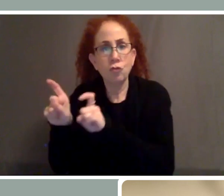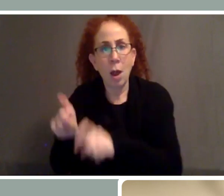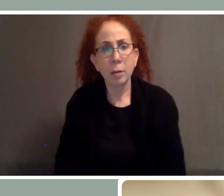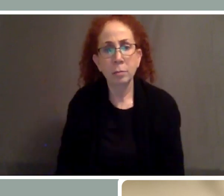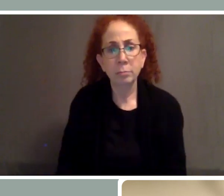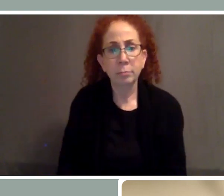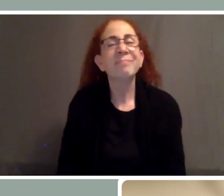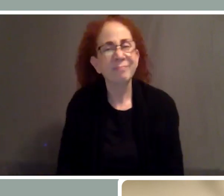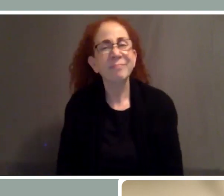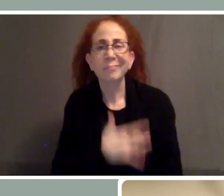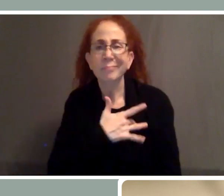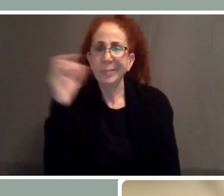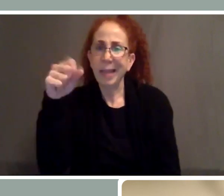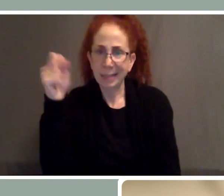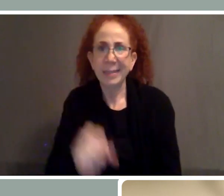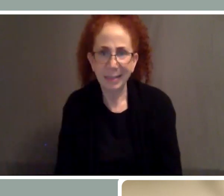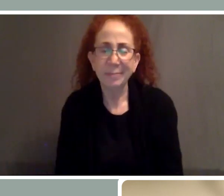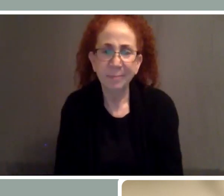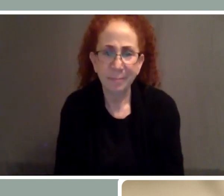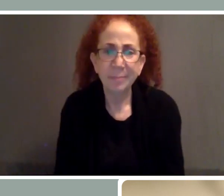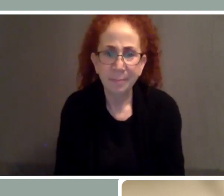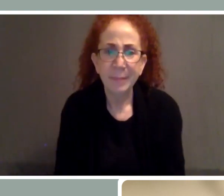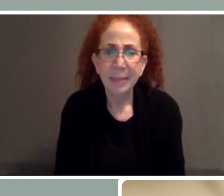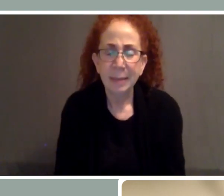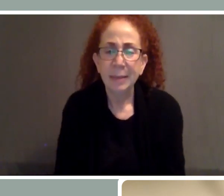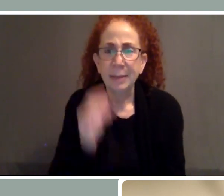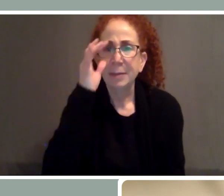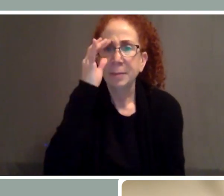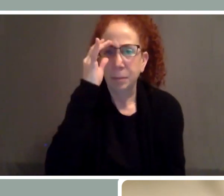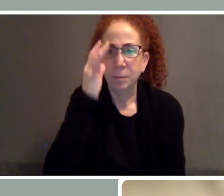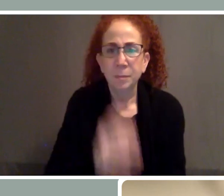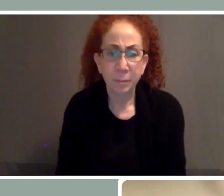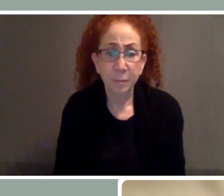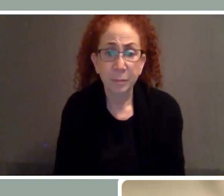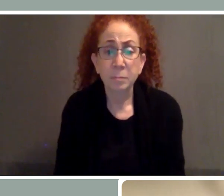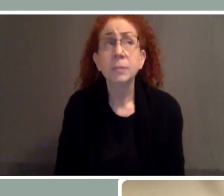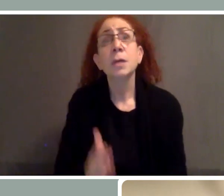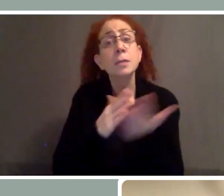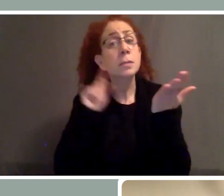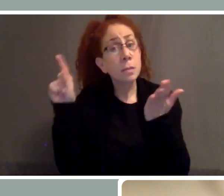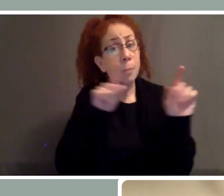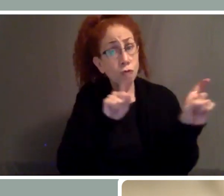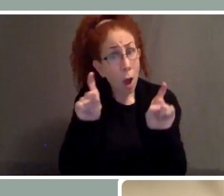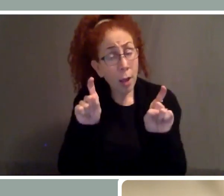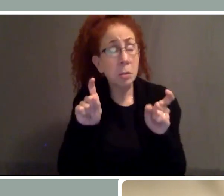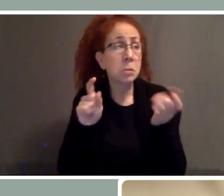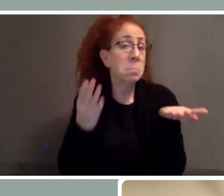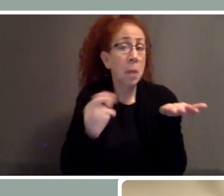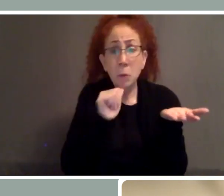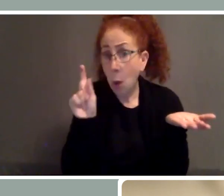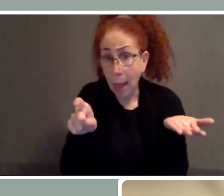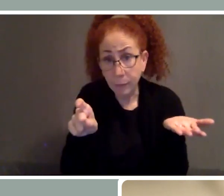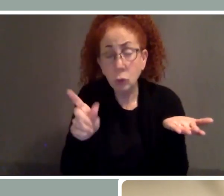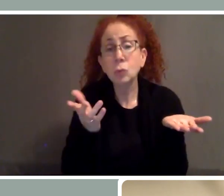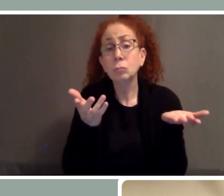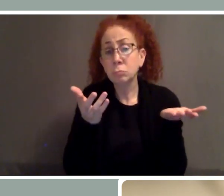Typically, the answer is yes. There are some trials where that might not be